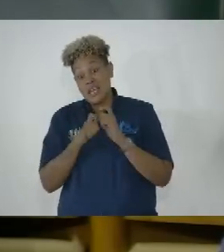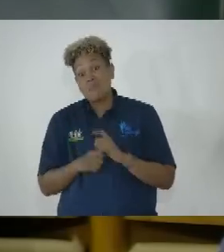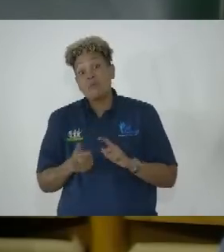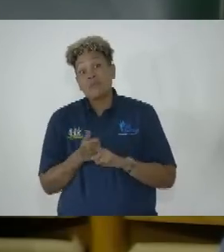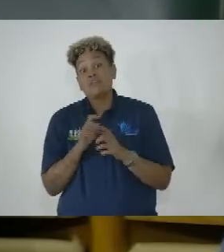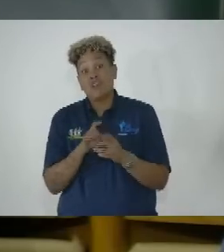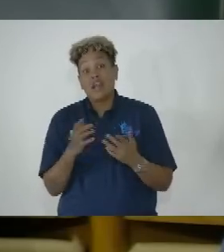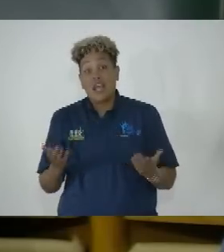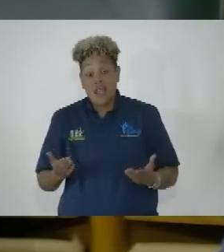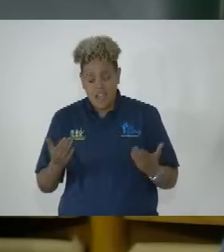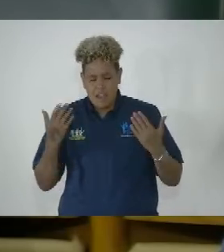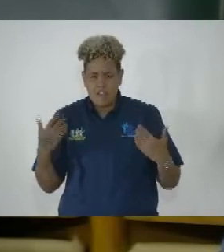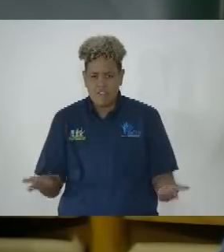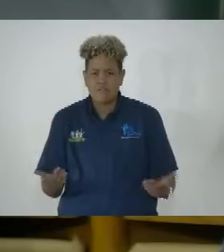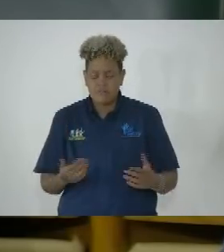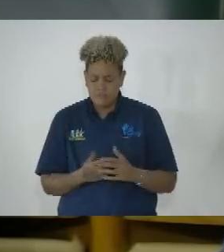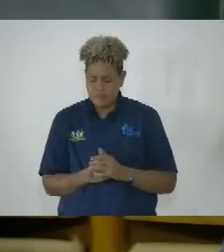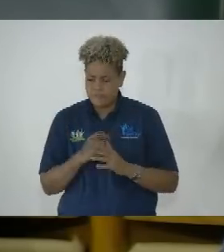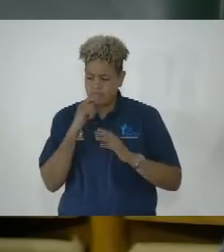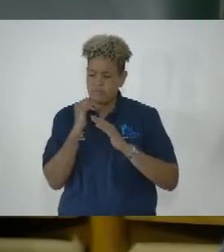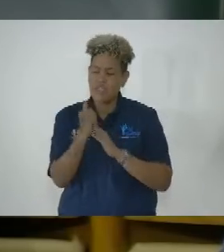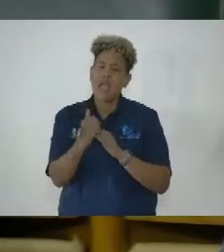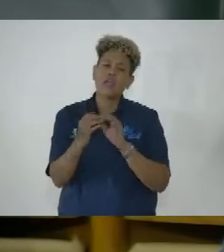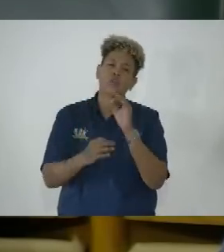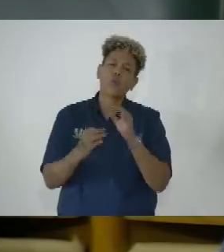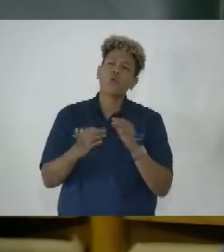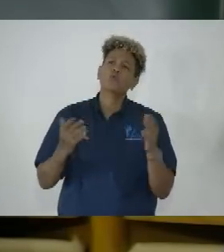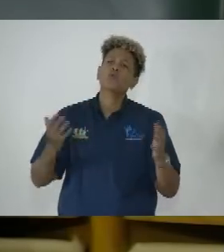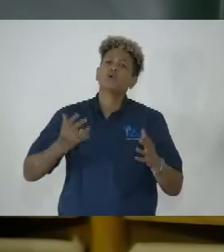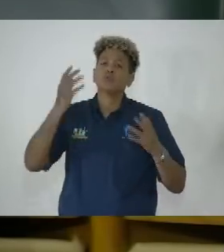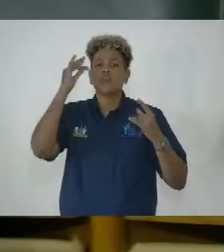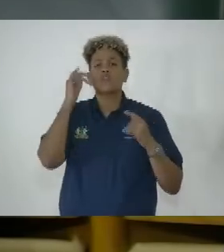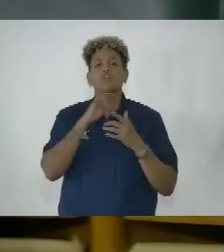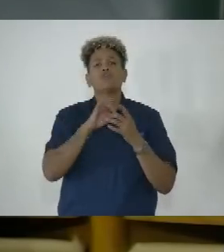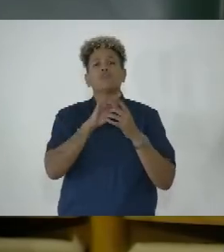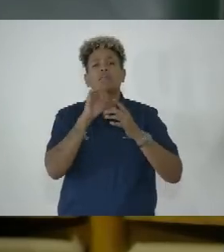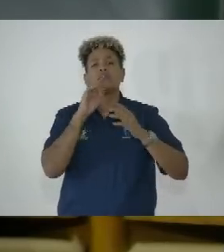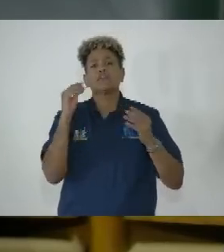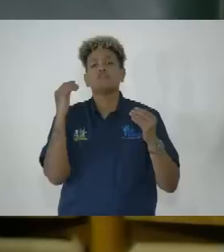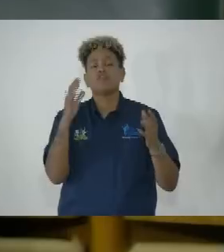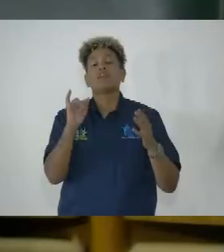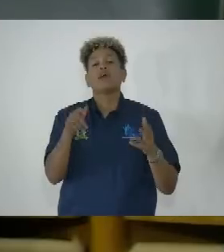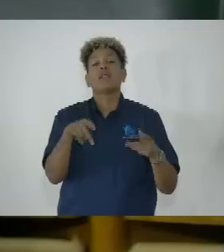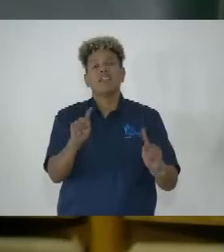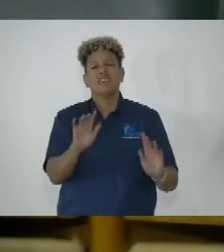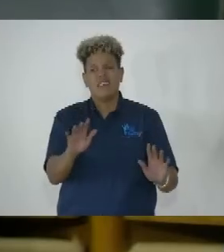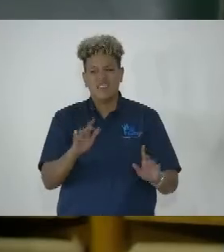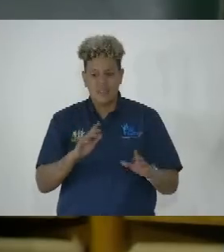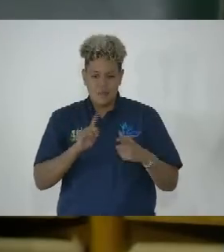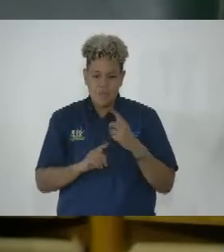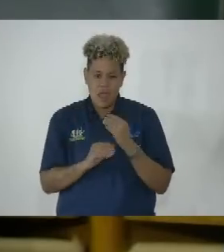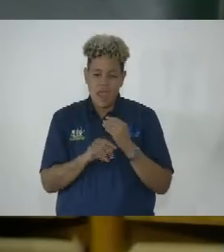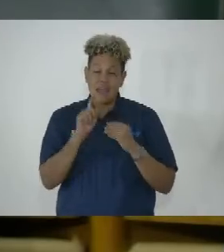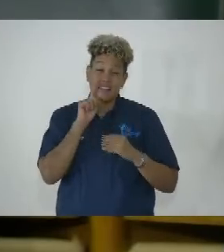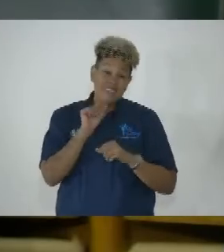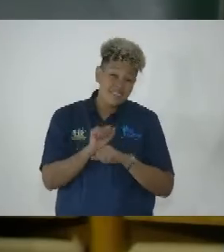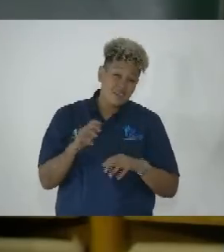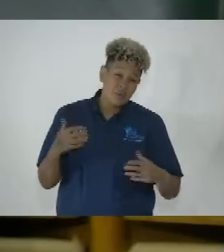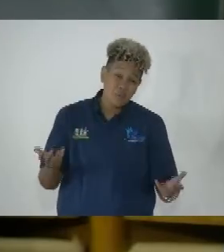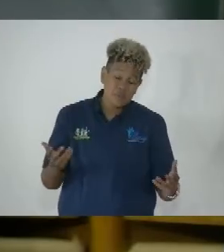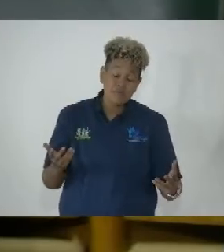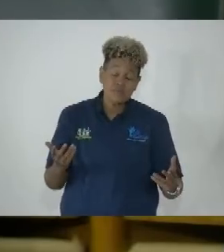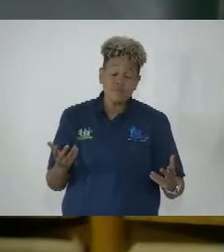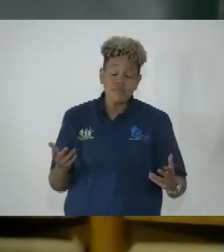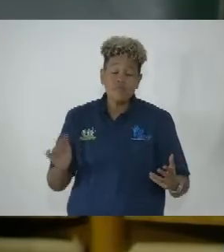here guides the court on what to consider in granting that leave. And it also,